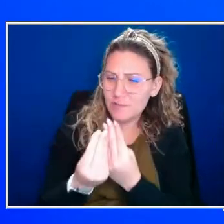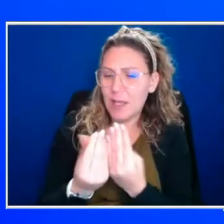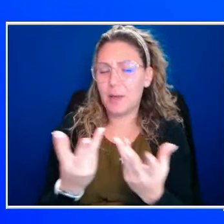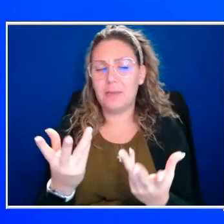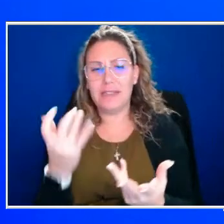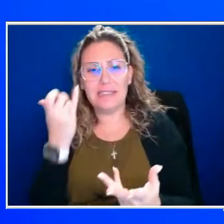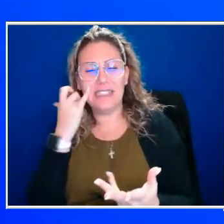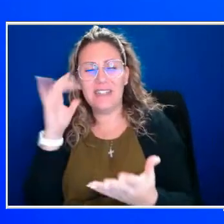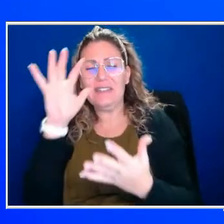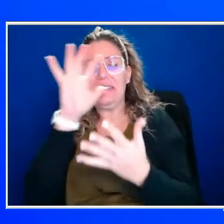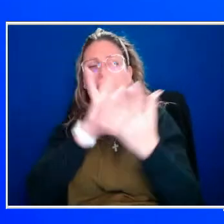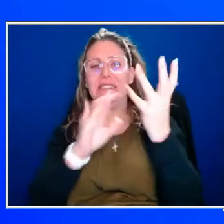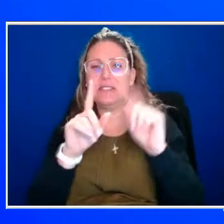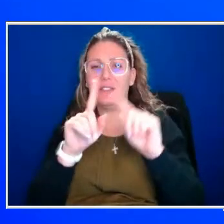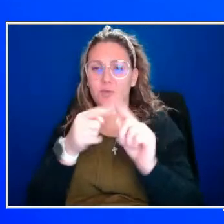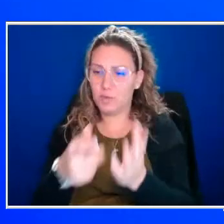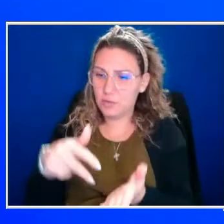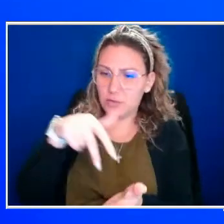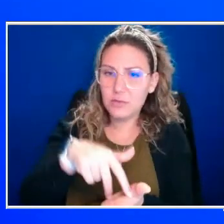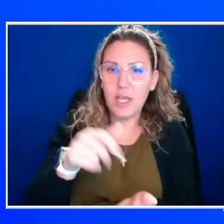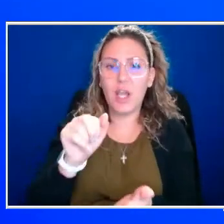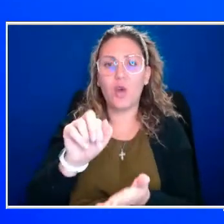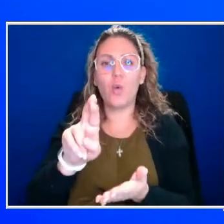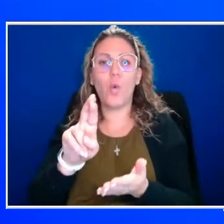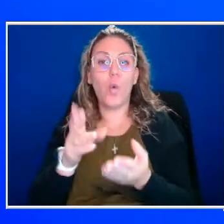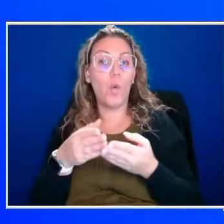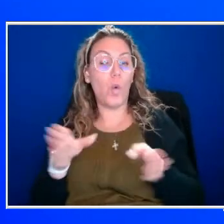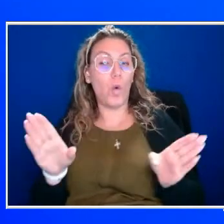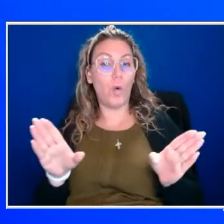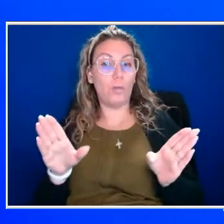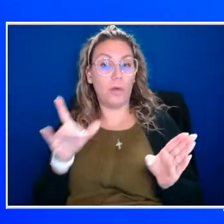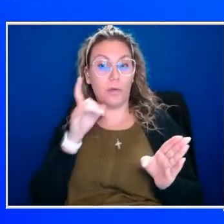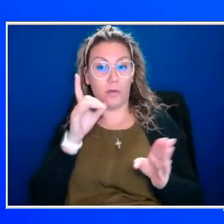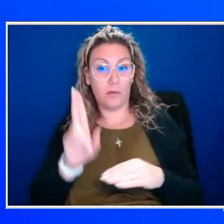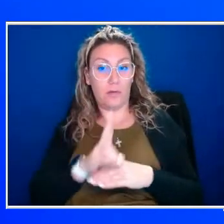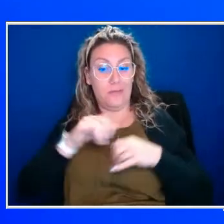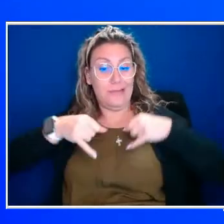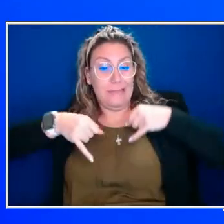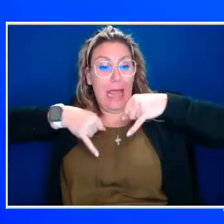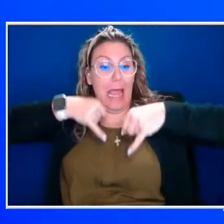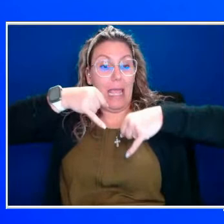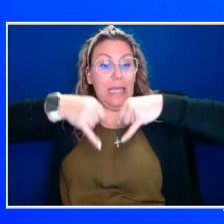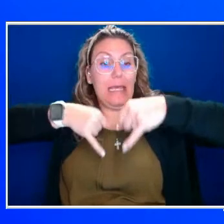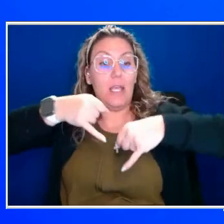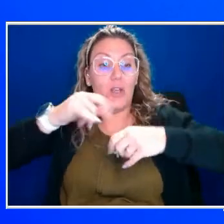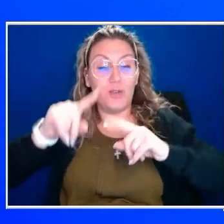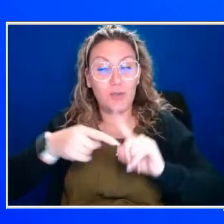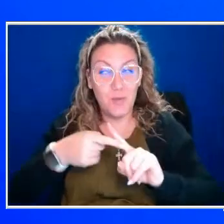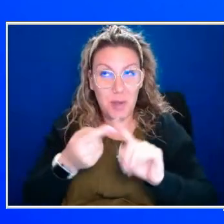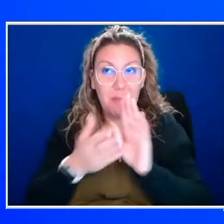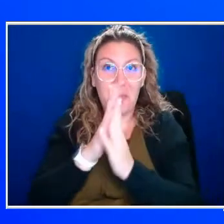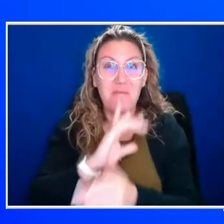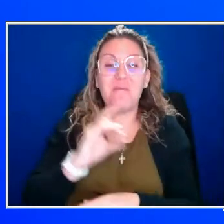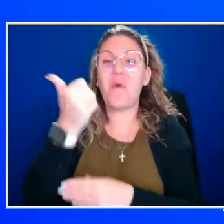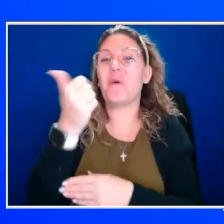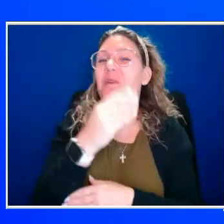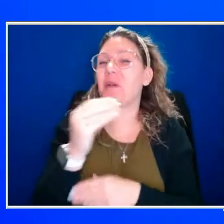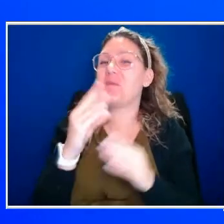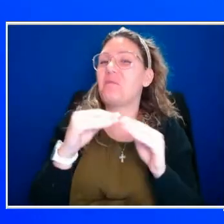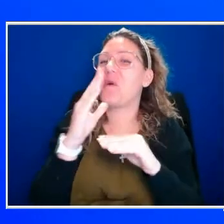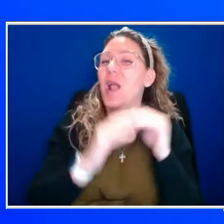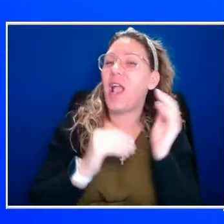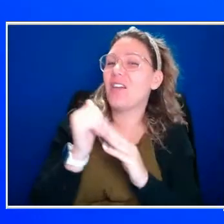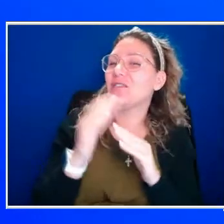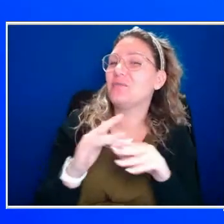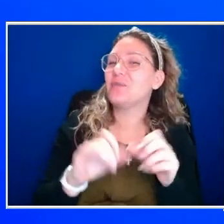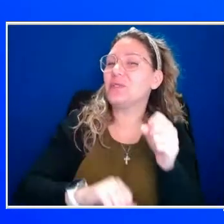up. Let's be open to maybe trying not to wear high heels as much as we get older and wear more comfortable, supportive, good shoes. Let's be open to